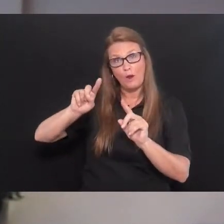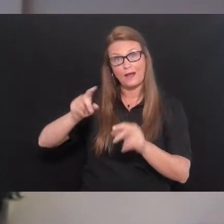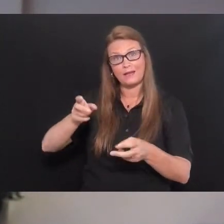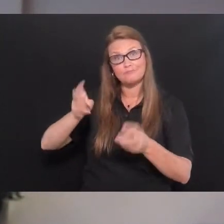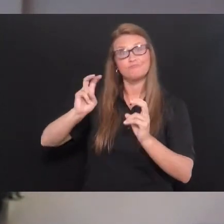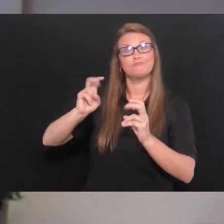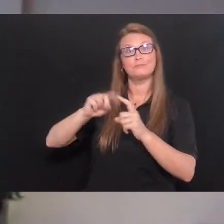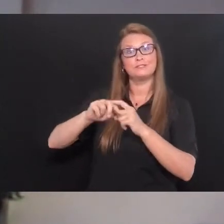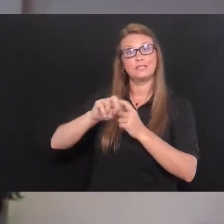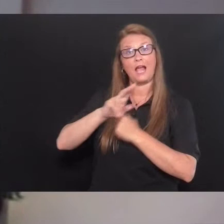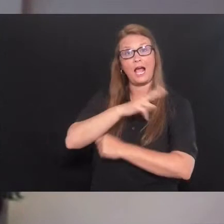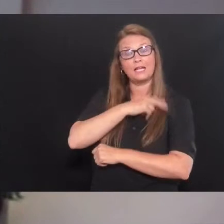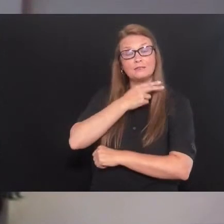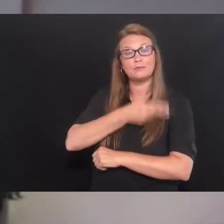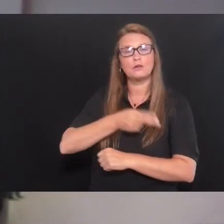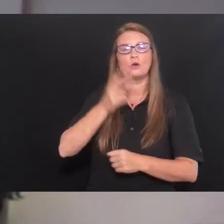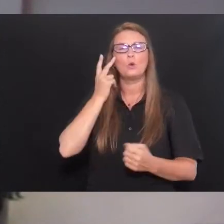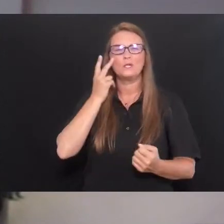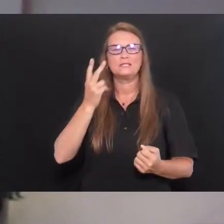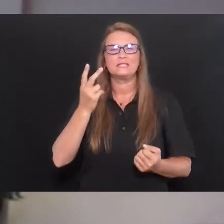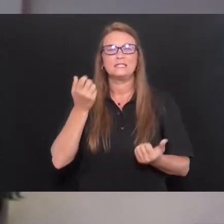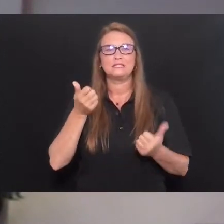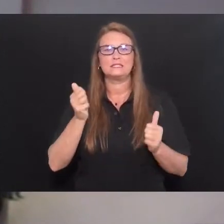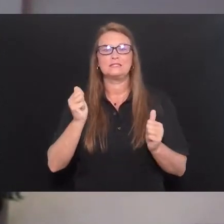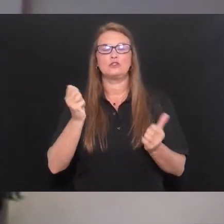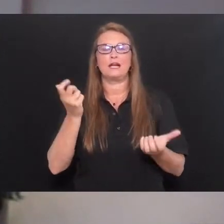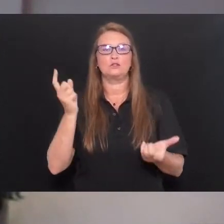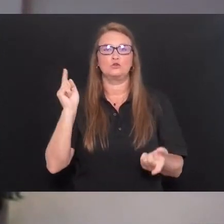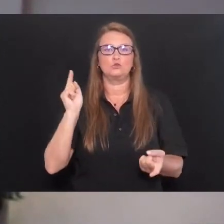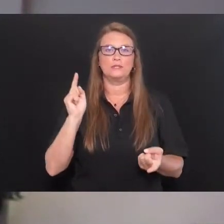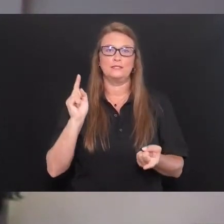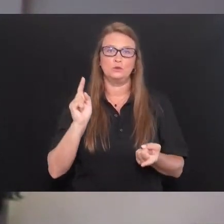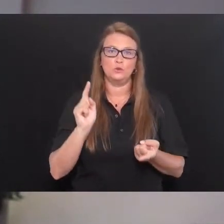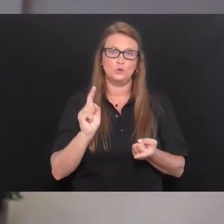new cases start to reduce in the speed of